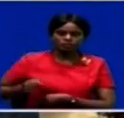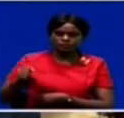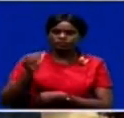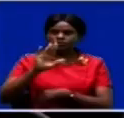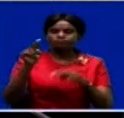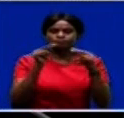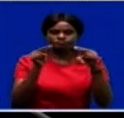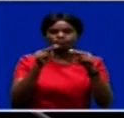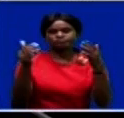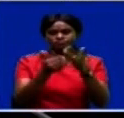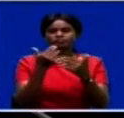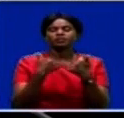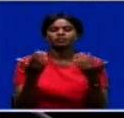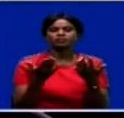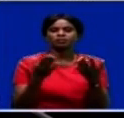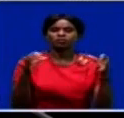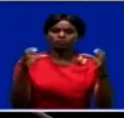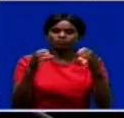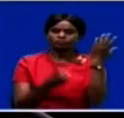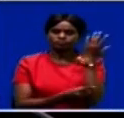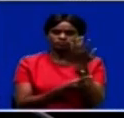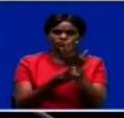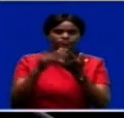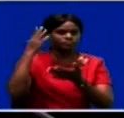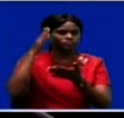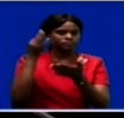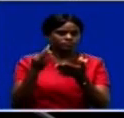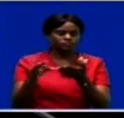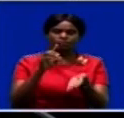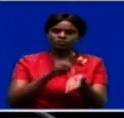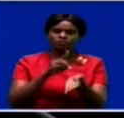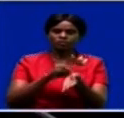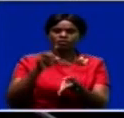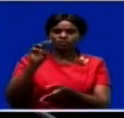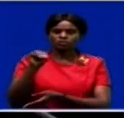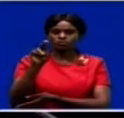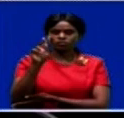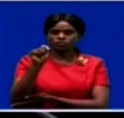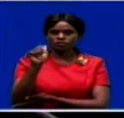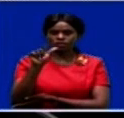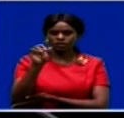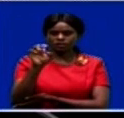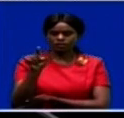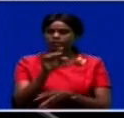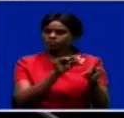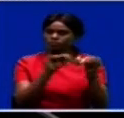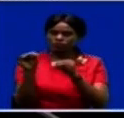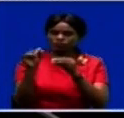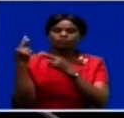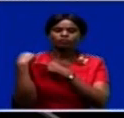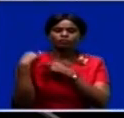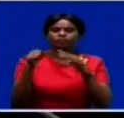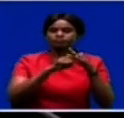renewed. Community Development Permanent Secretary Dr. Leah Mutale moves to Ministry of Home Affairs in charge of refugees, while